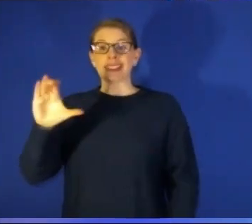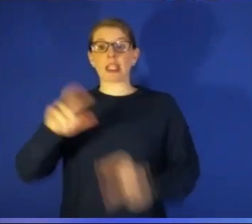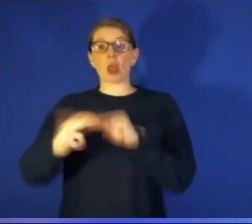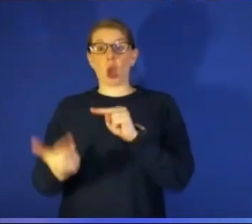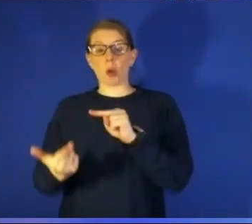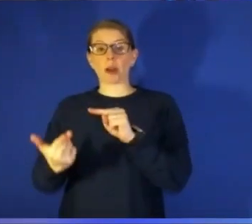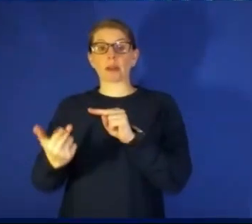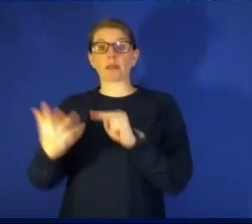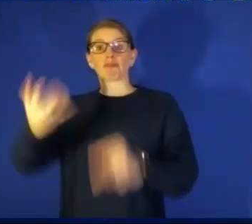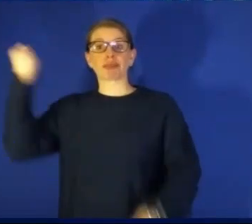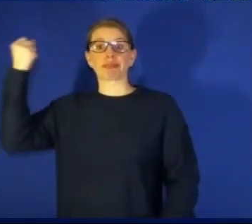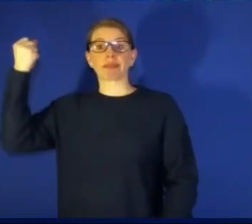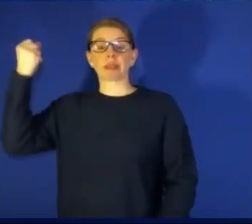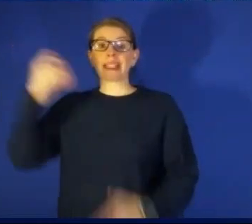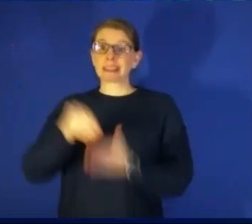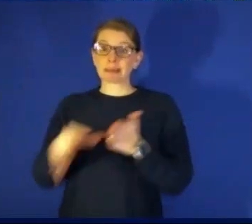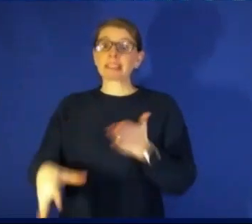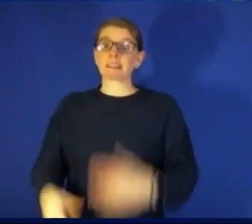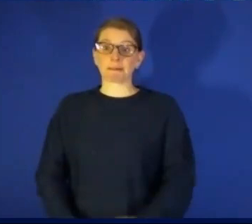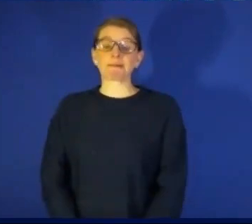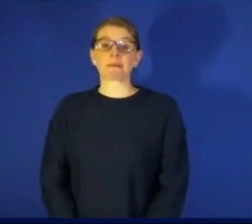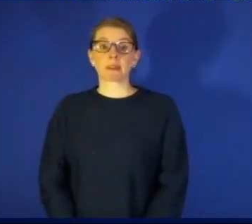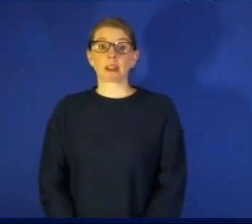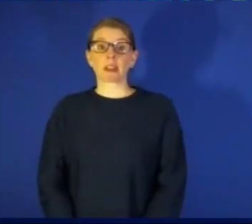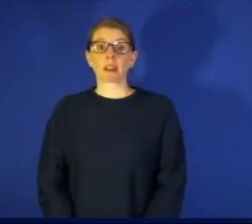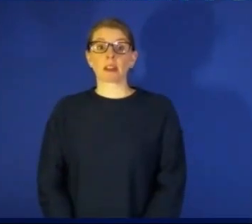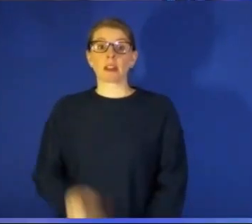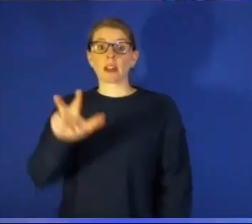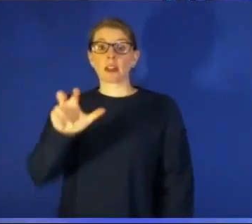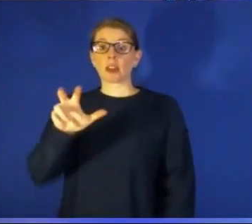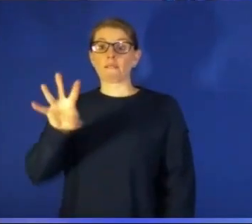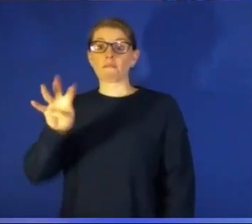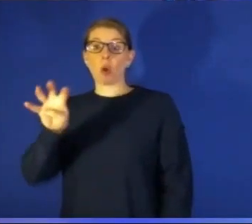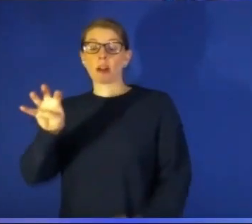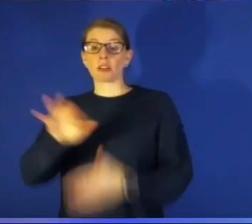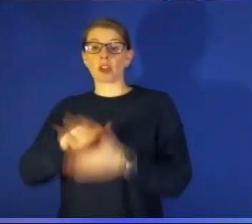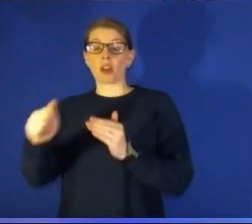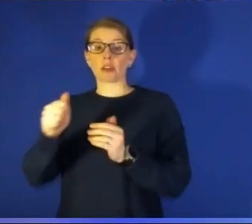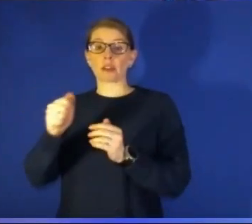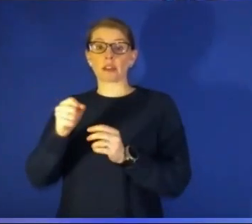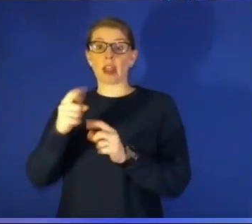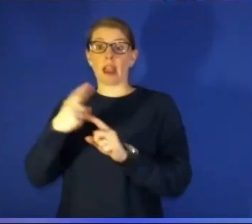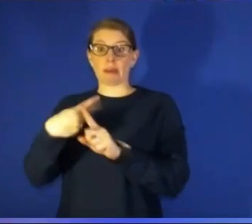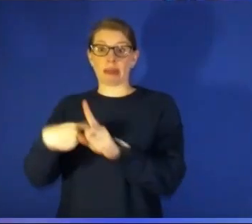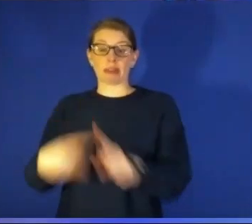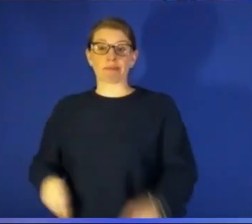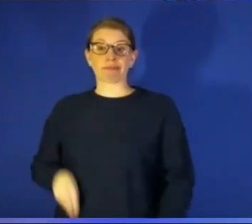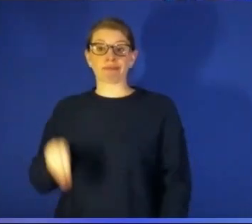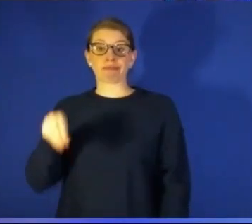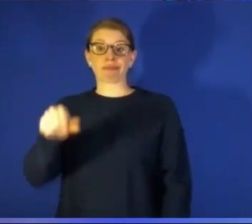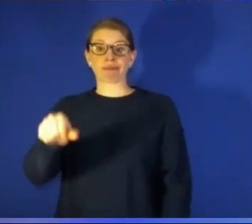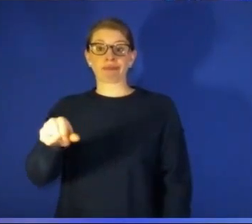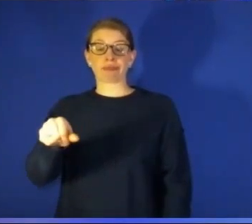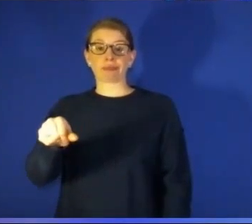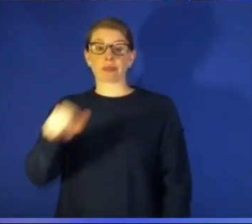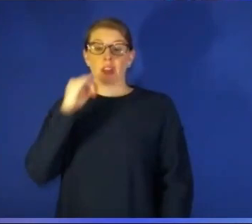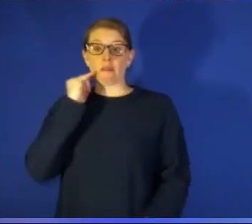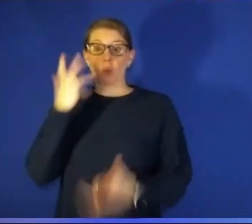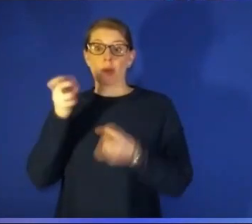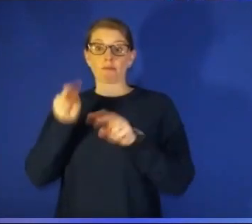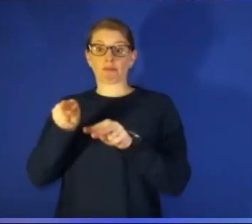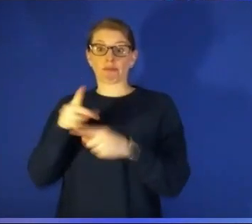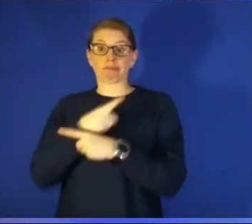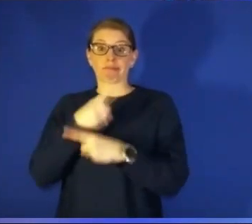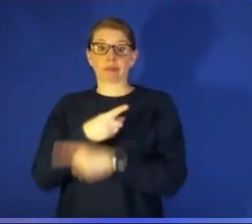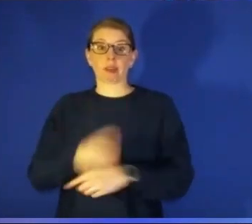expensive. It can run $300-400. So then they're forced to purchase that out of pocket. Yeah. if they want to monitor it properly. I'm on